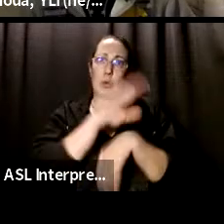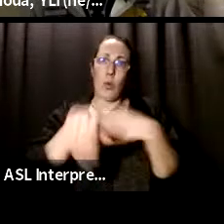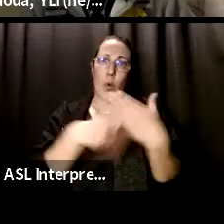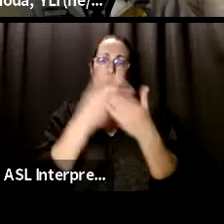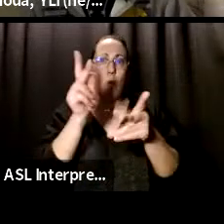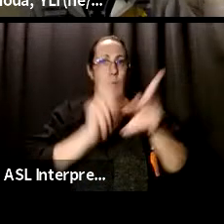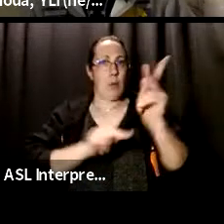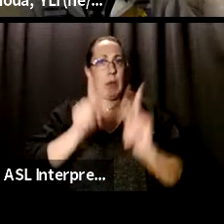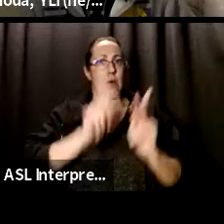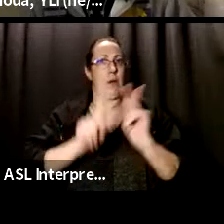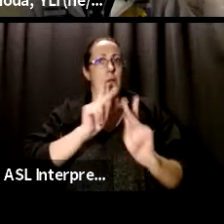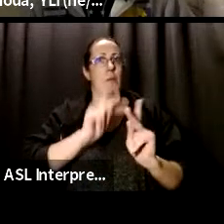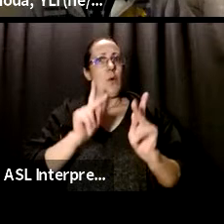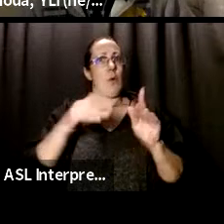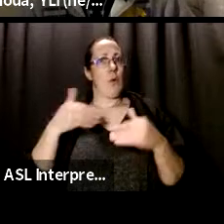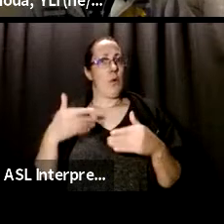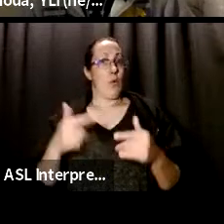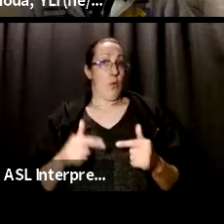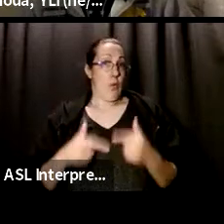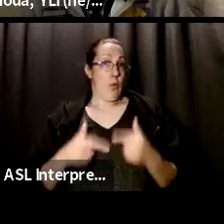table?